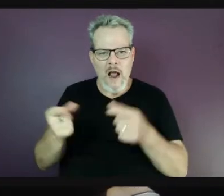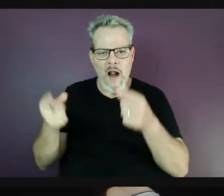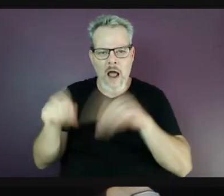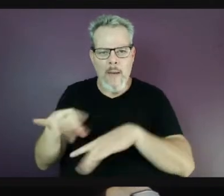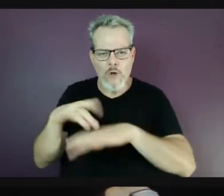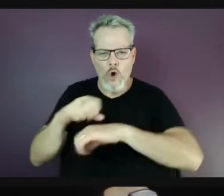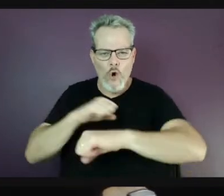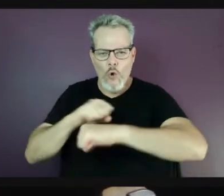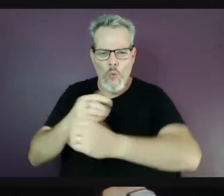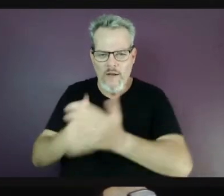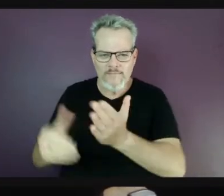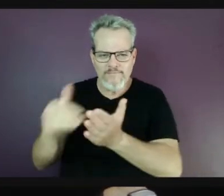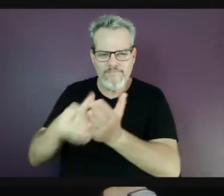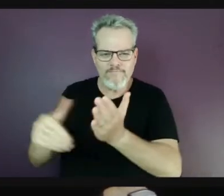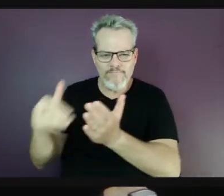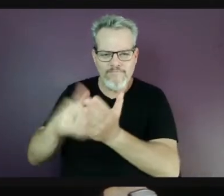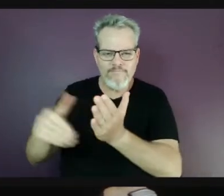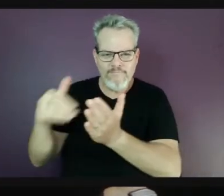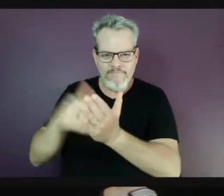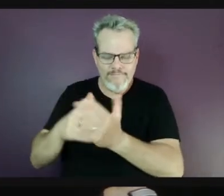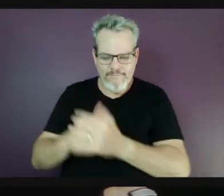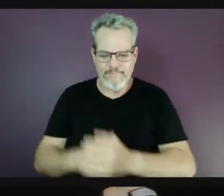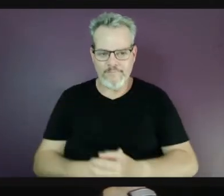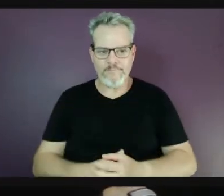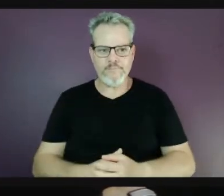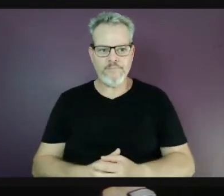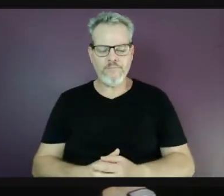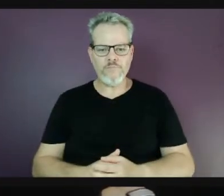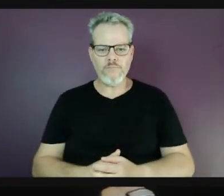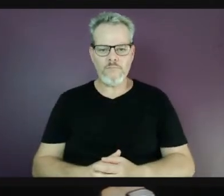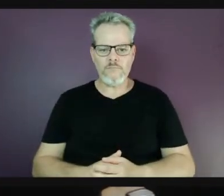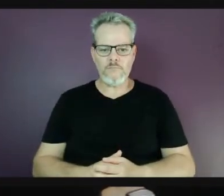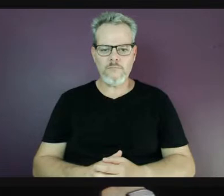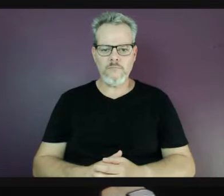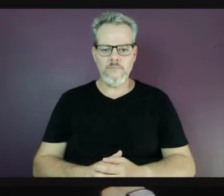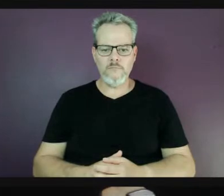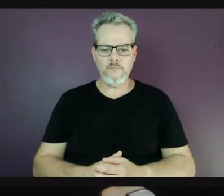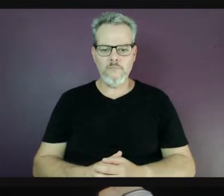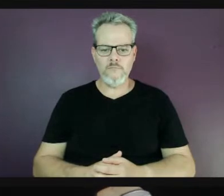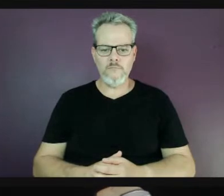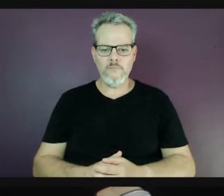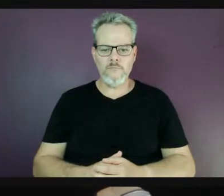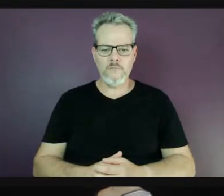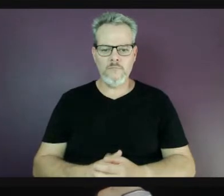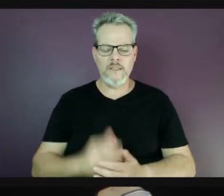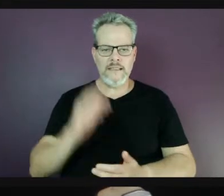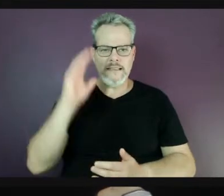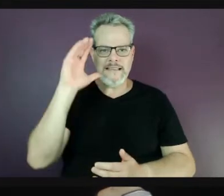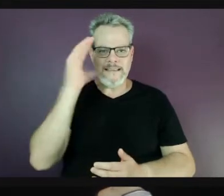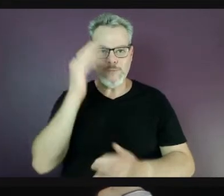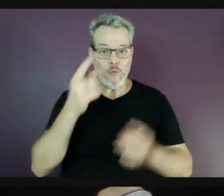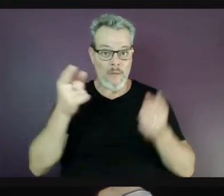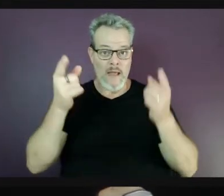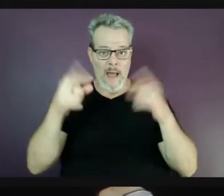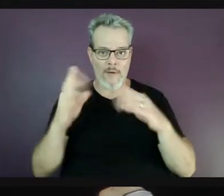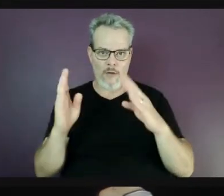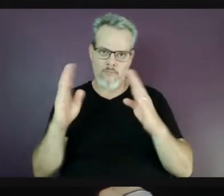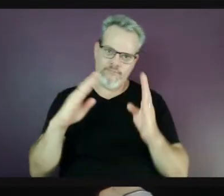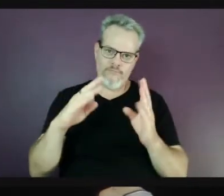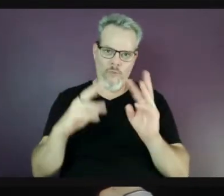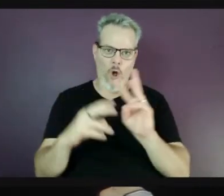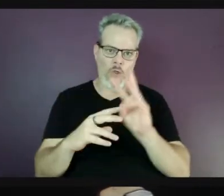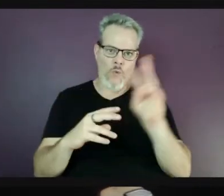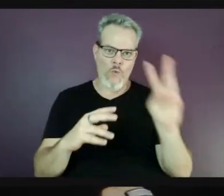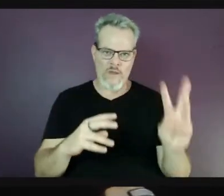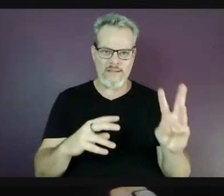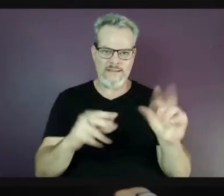there if it's a skinnier thing and it's hitting both sides. So it really seems to be offset to the west from the main caldera where the magma is coming